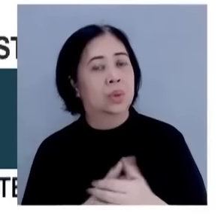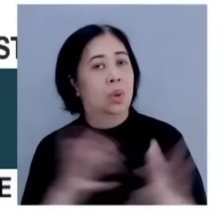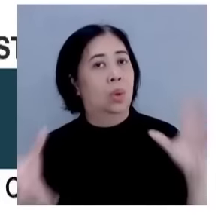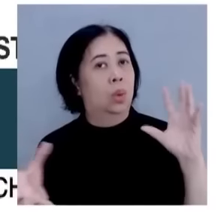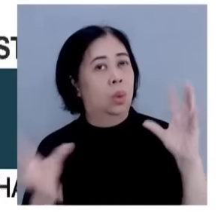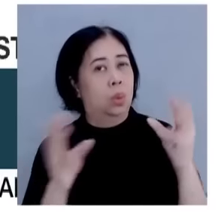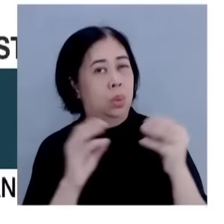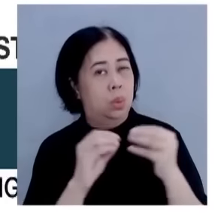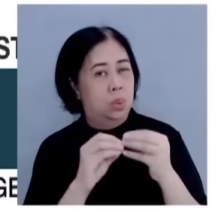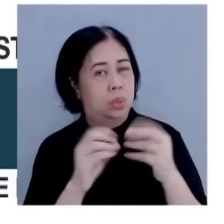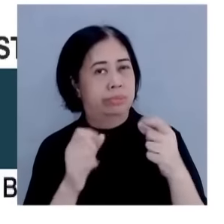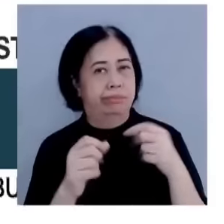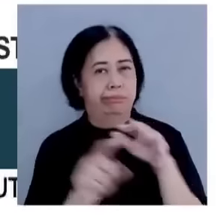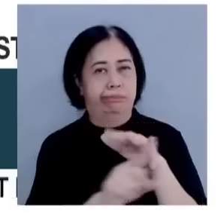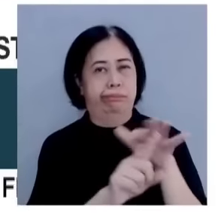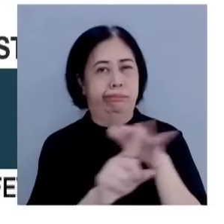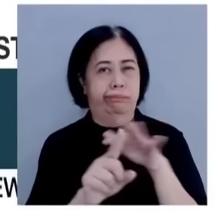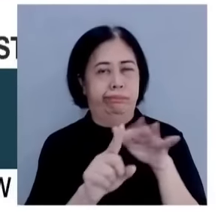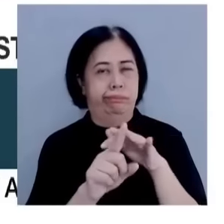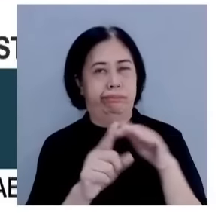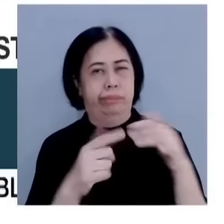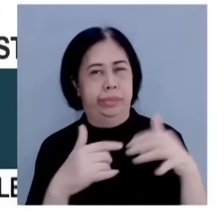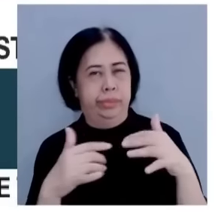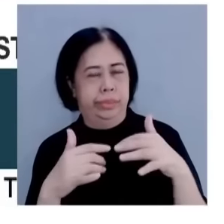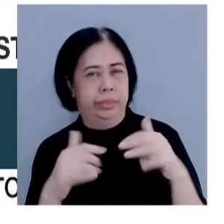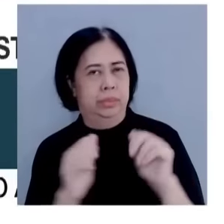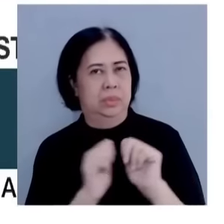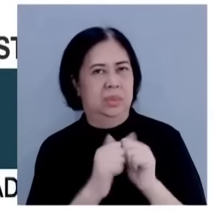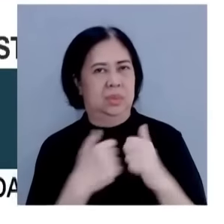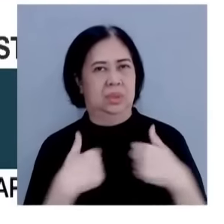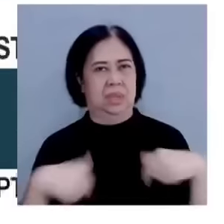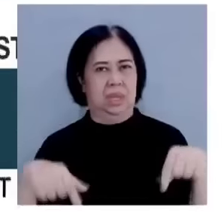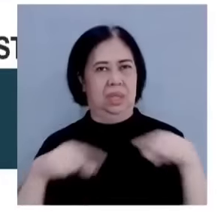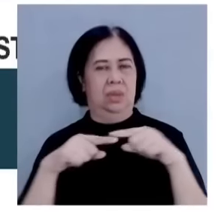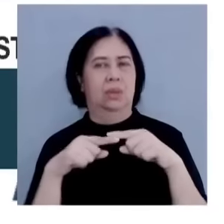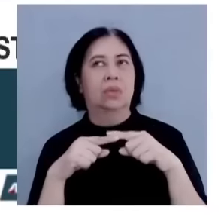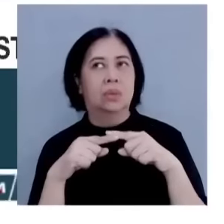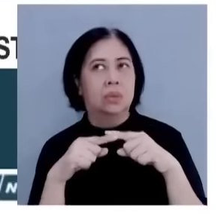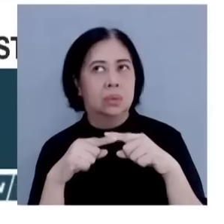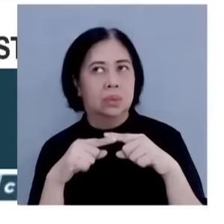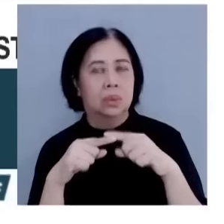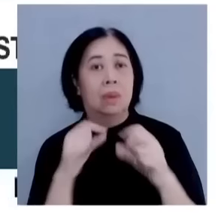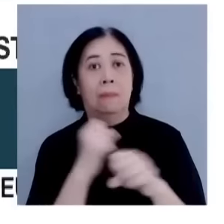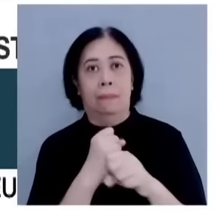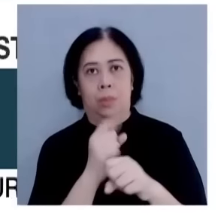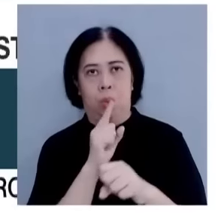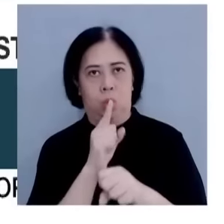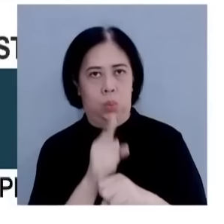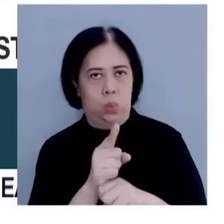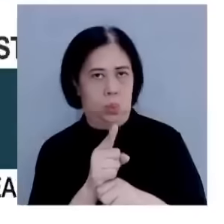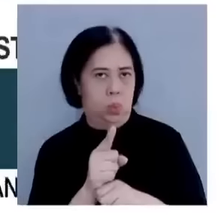mga itong nakikita natin, paano tayo makakasiguro na at the